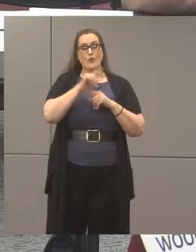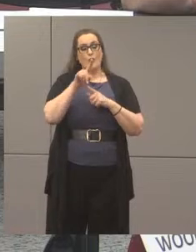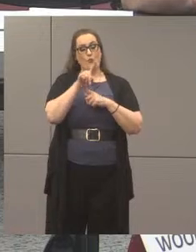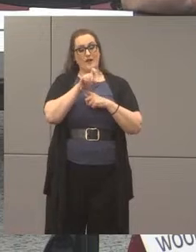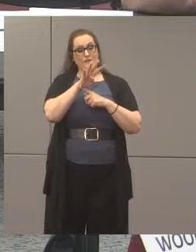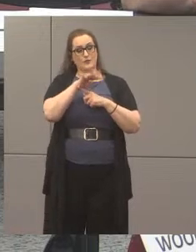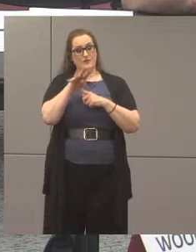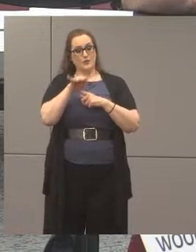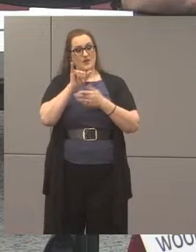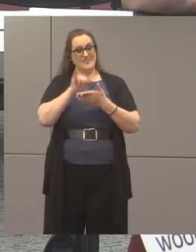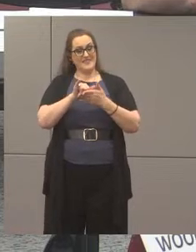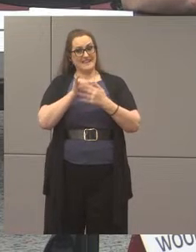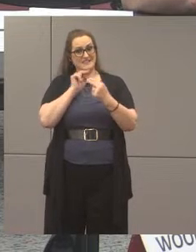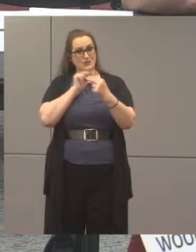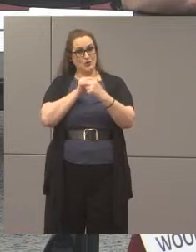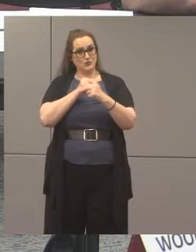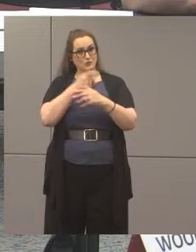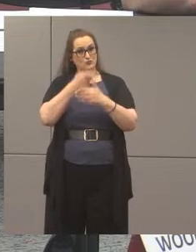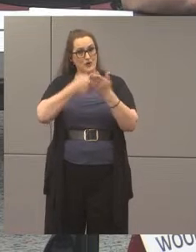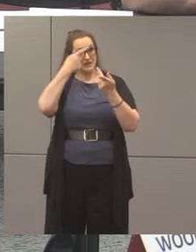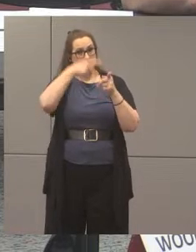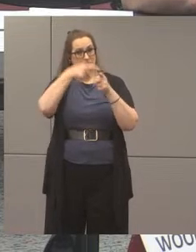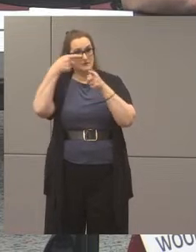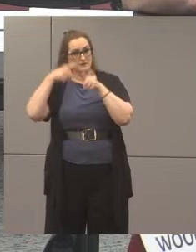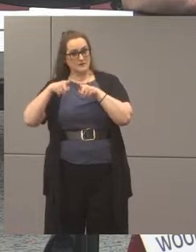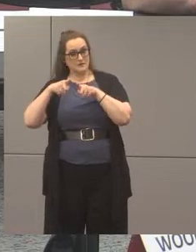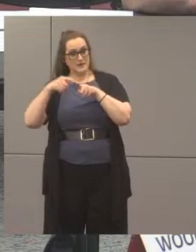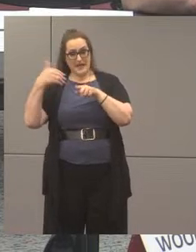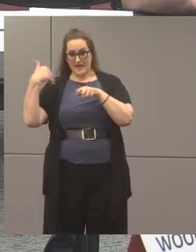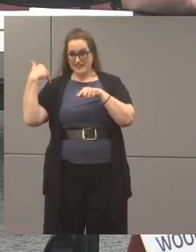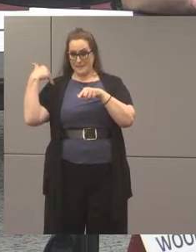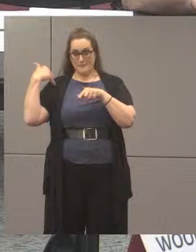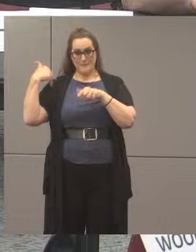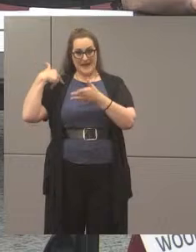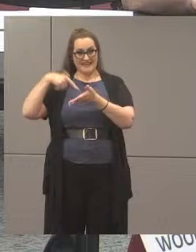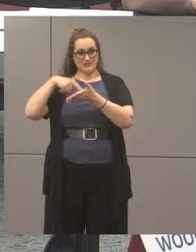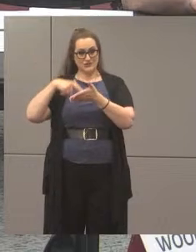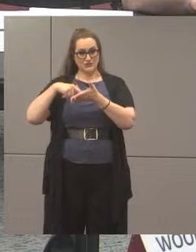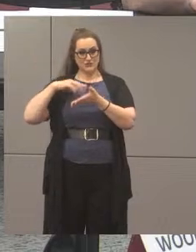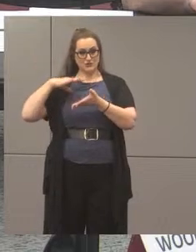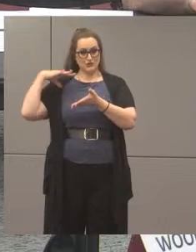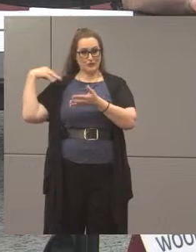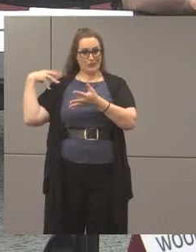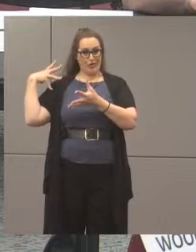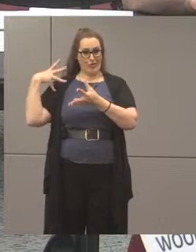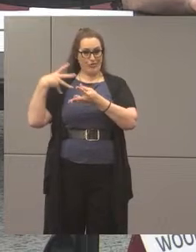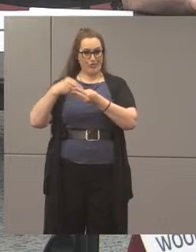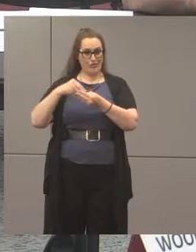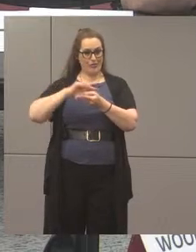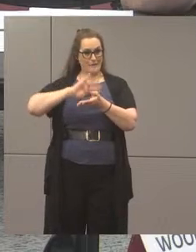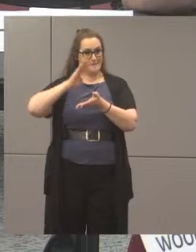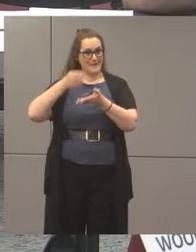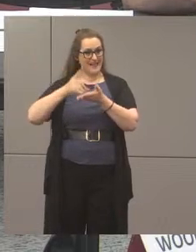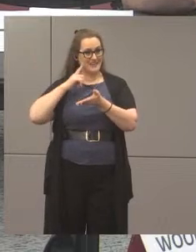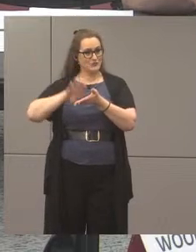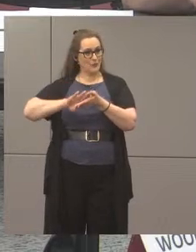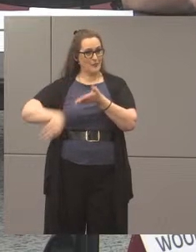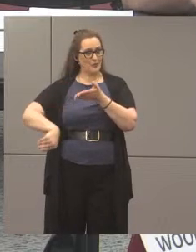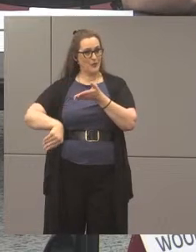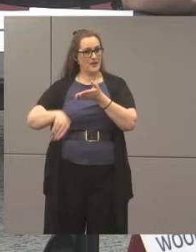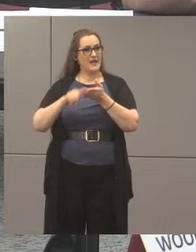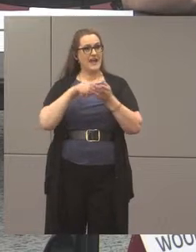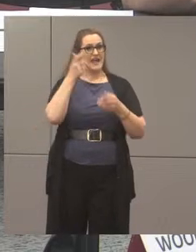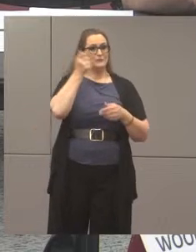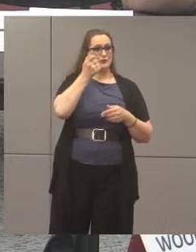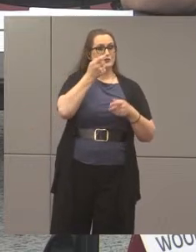144 is the negotiated price. It wipes out the past due balance, and we're only paying the subscription price that's established